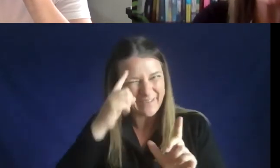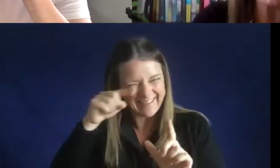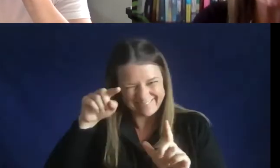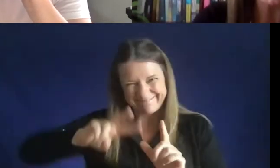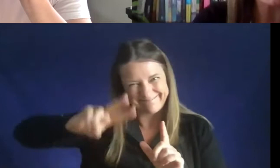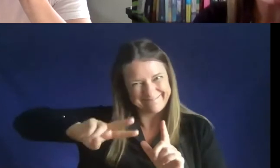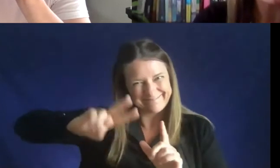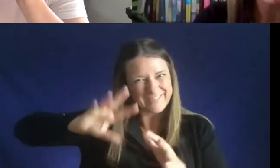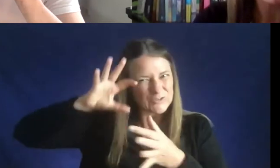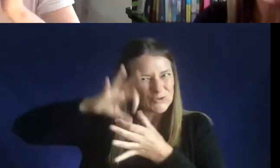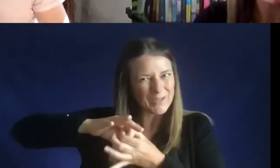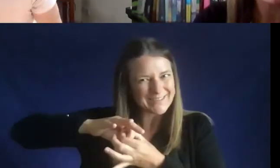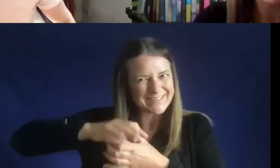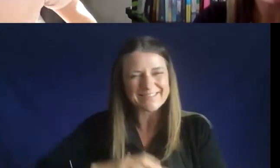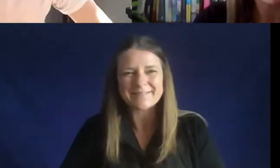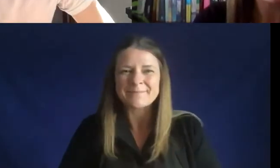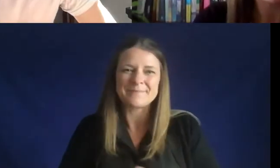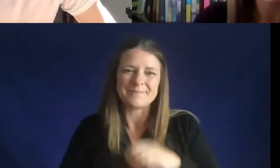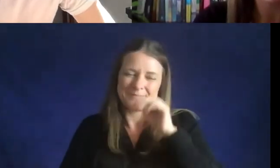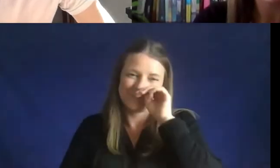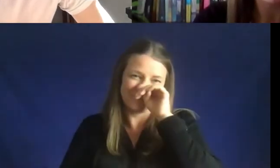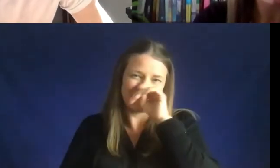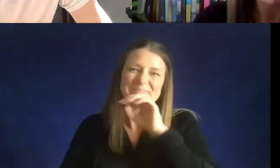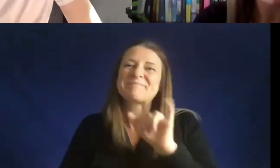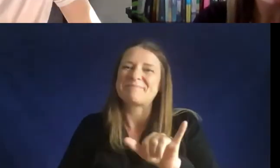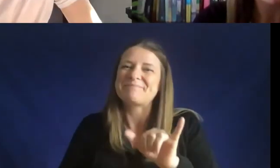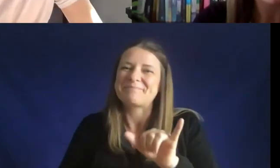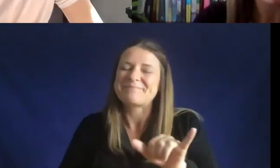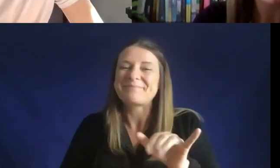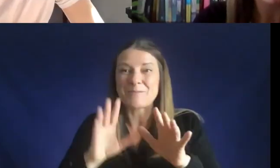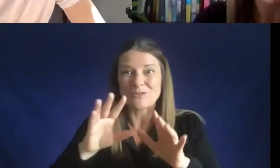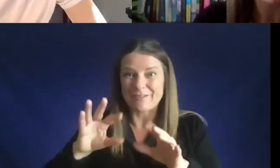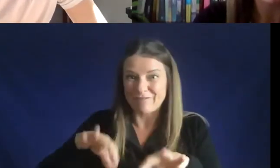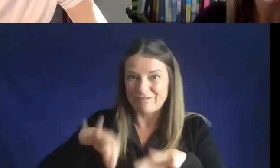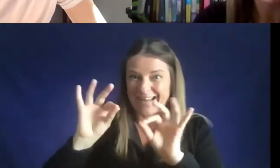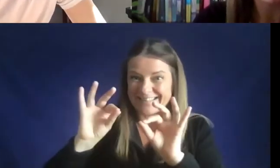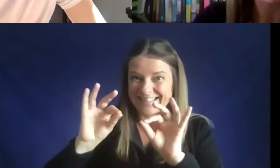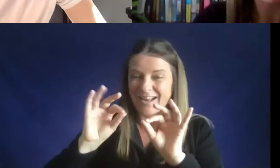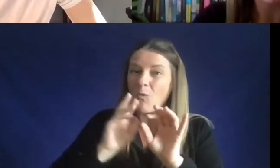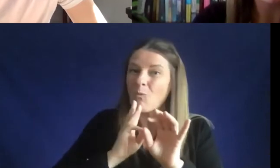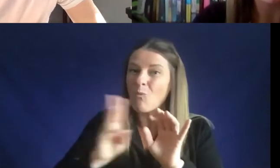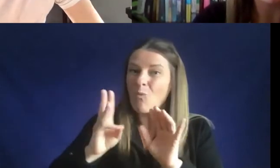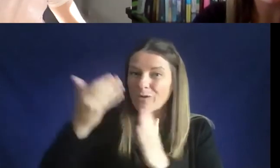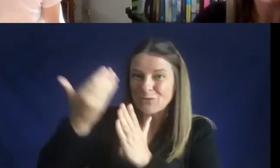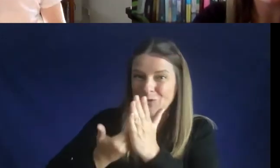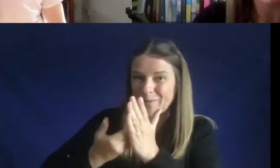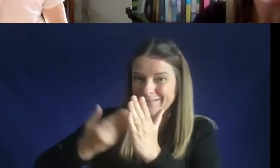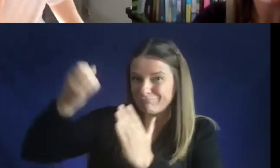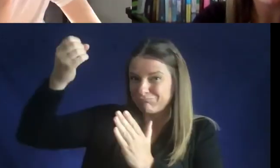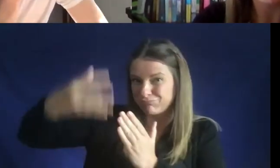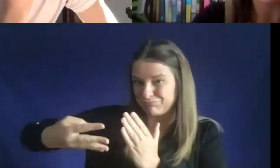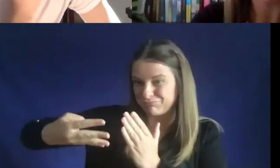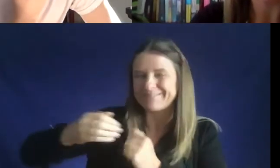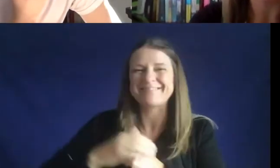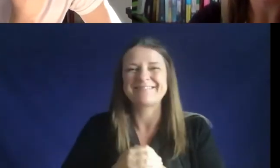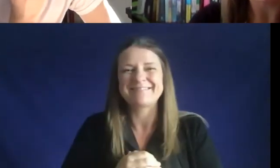material from the resource. Yeah, absolutely. I'm just getting the Word document with it all up now. Okay, so let's